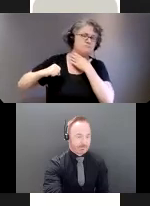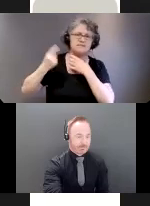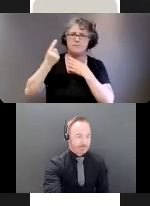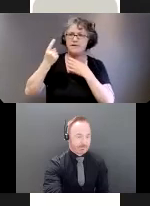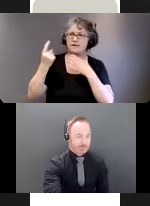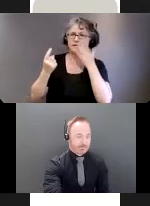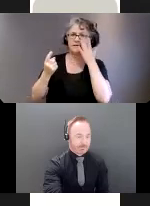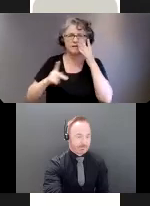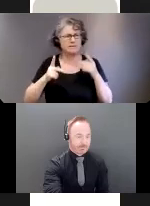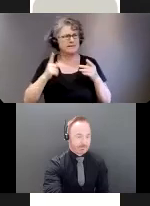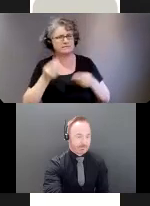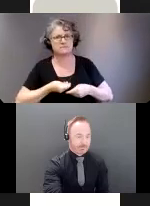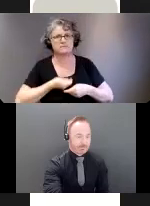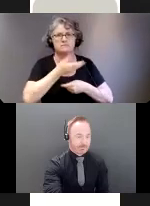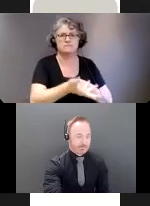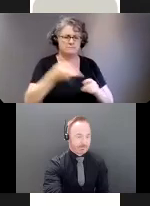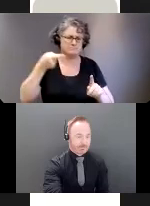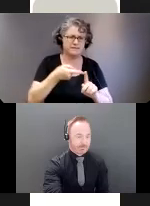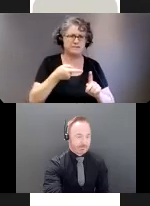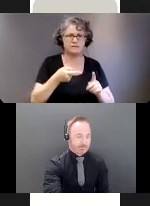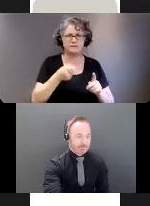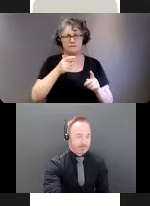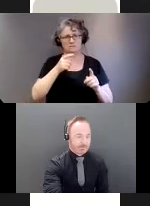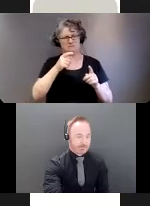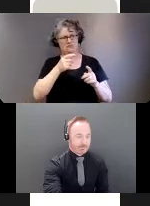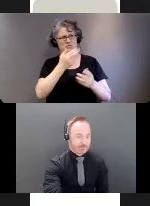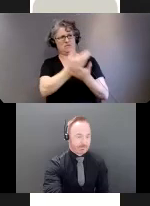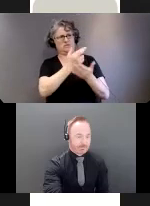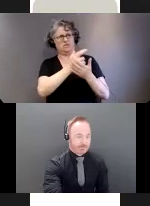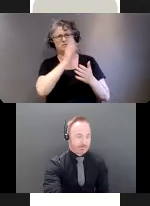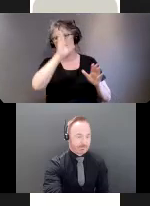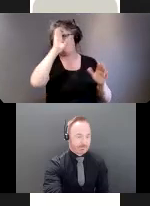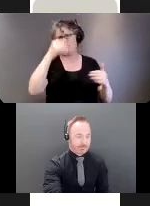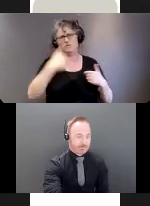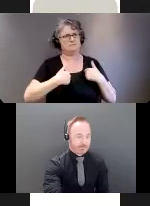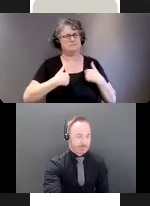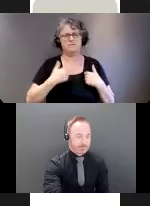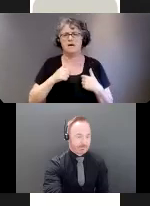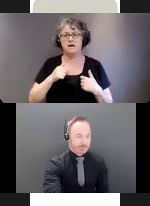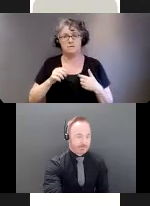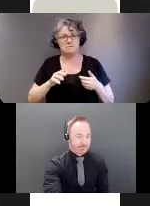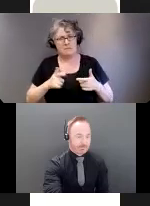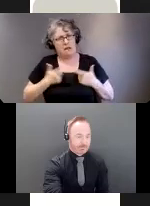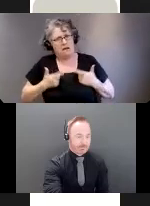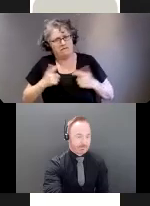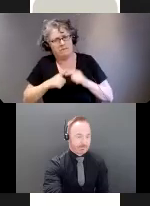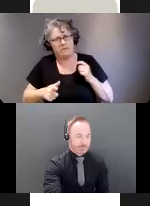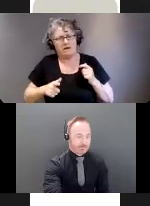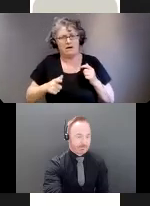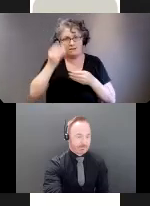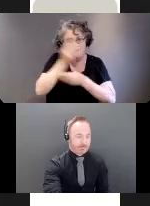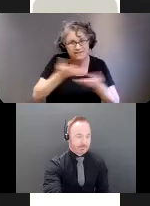about strangulation are focused on them, as it wasn't fatal, and might not be aware of the impacts of